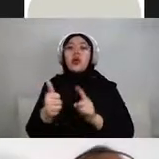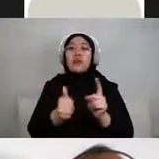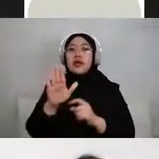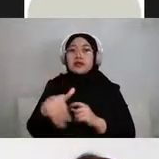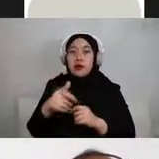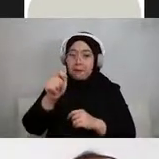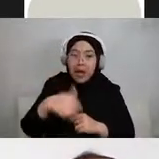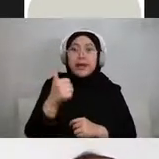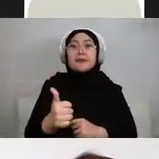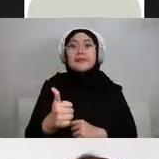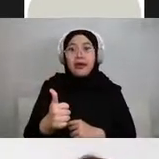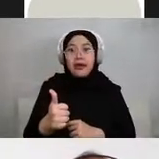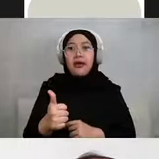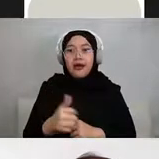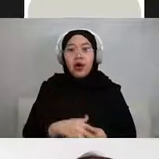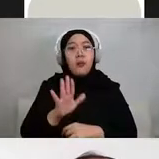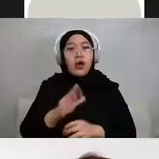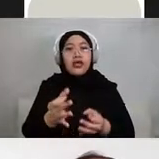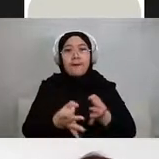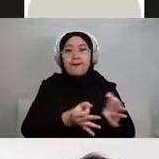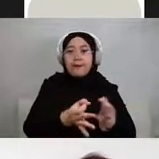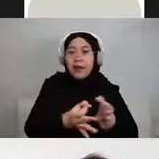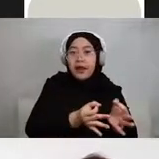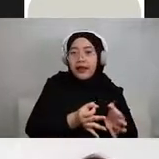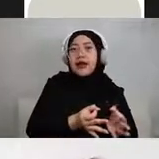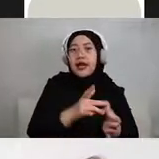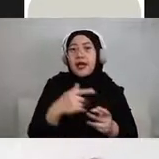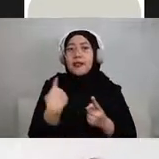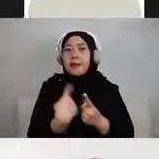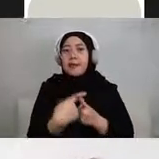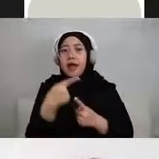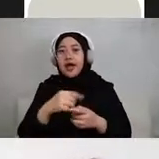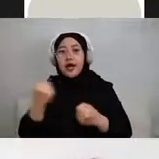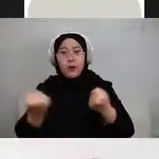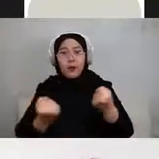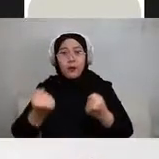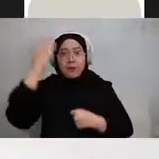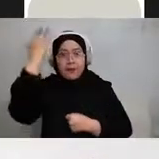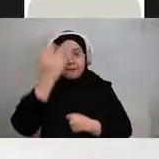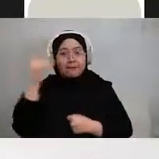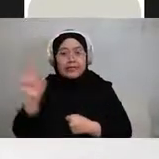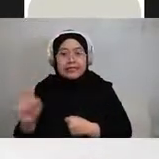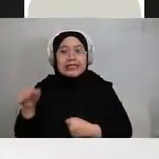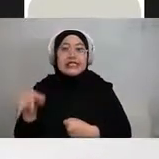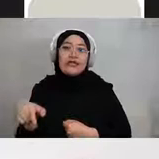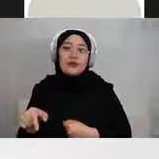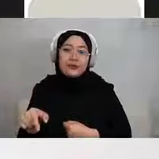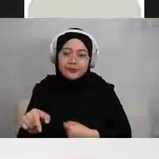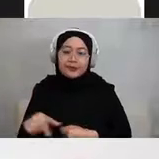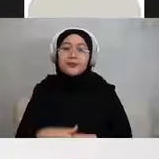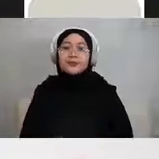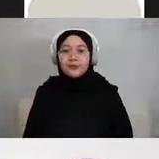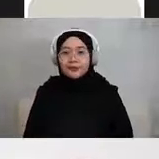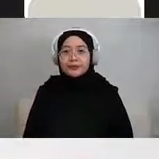to increase the, to add on for the fare box revenues also. The advertisement revenues are there. The longer